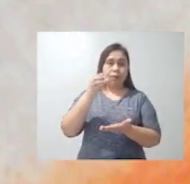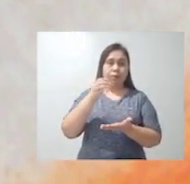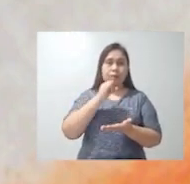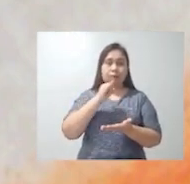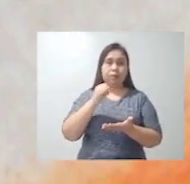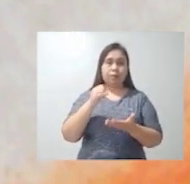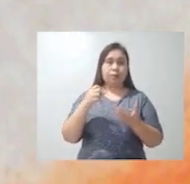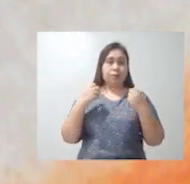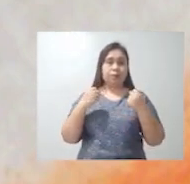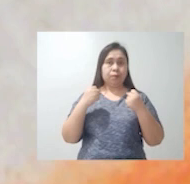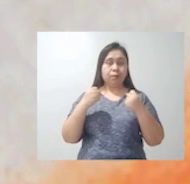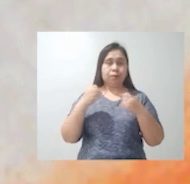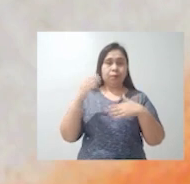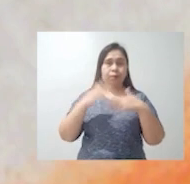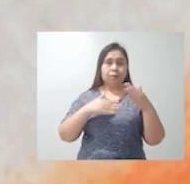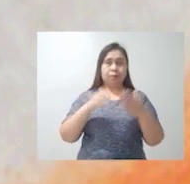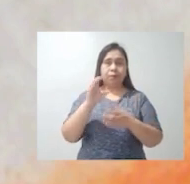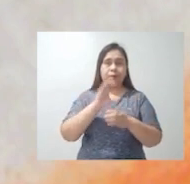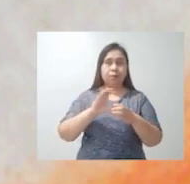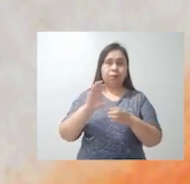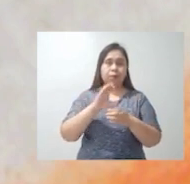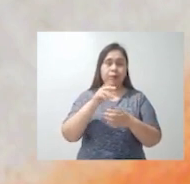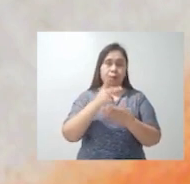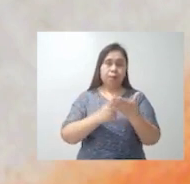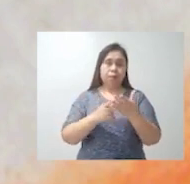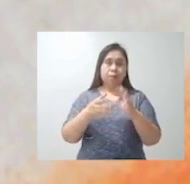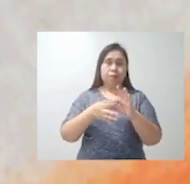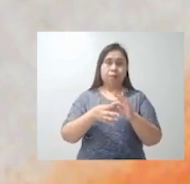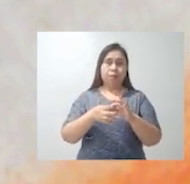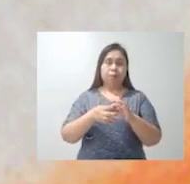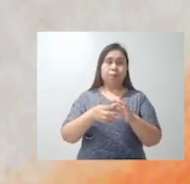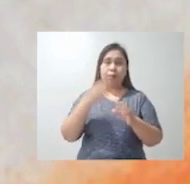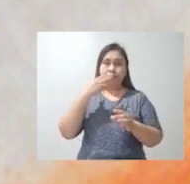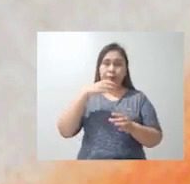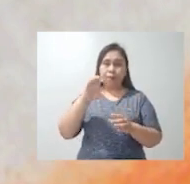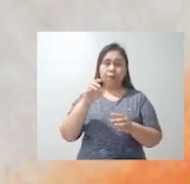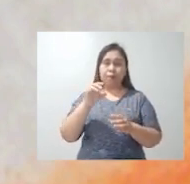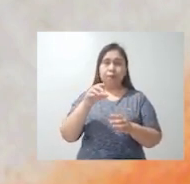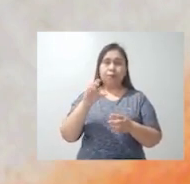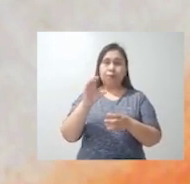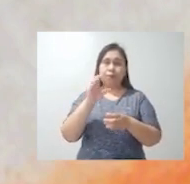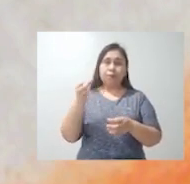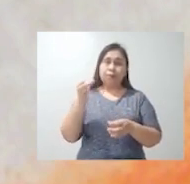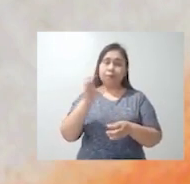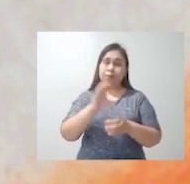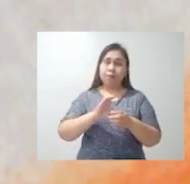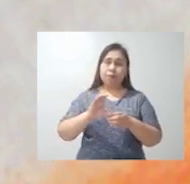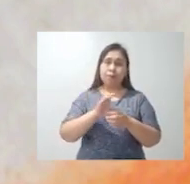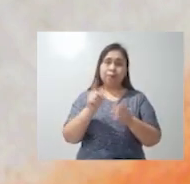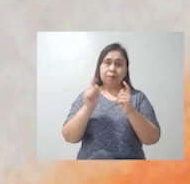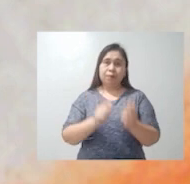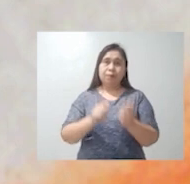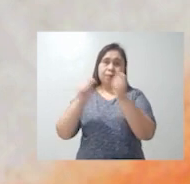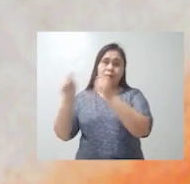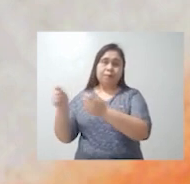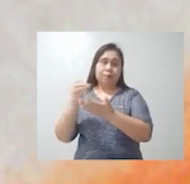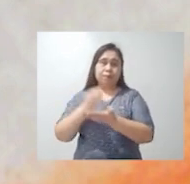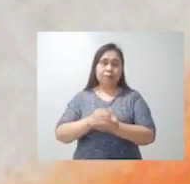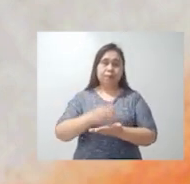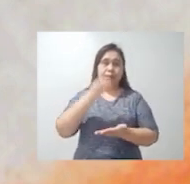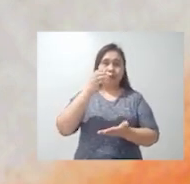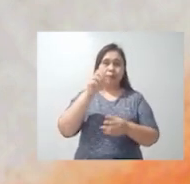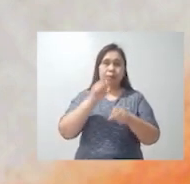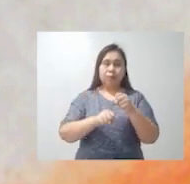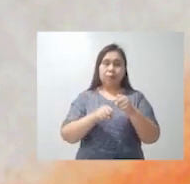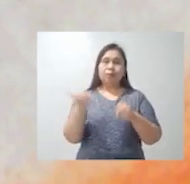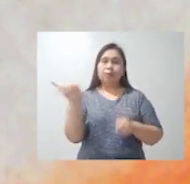the coffee. Part of the heat of the coffee is slowly transferred to the mug. Eventually, the coffee and the mug